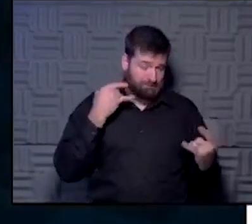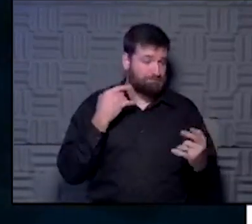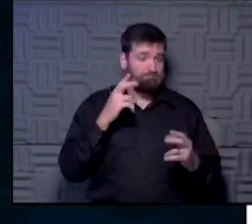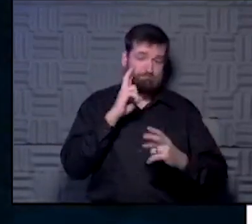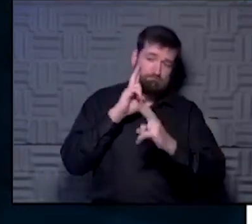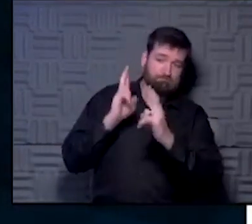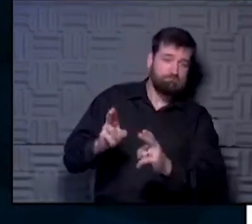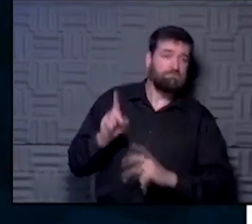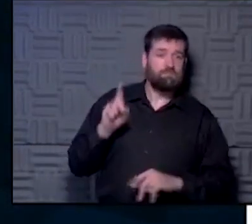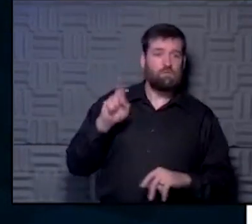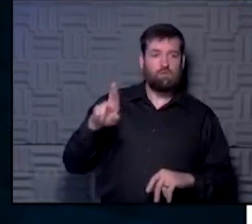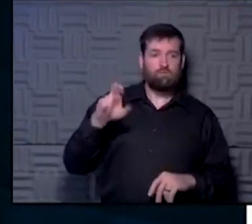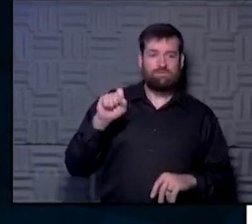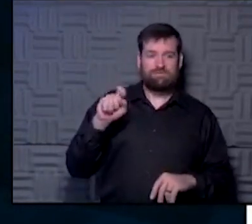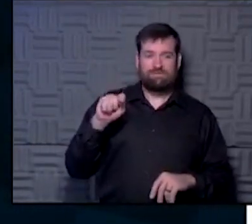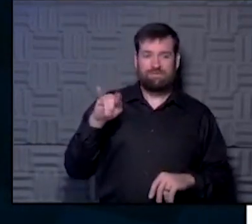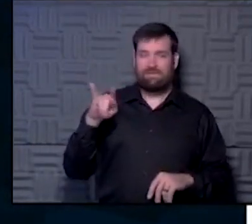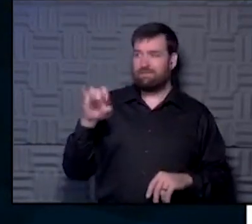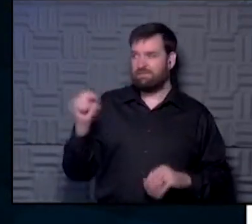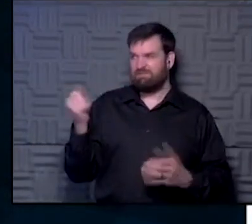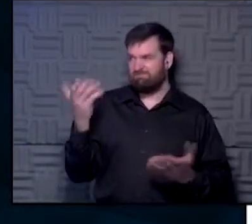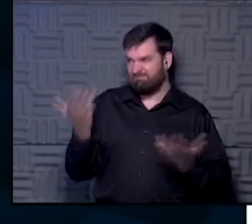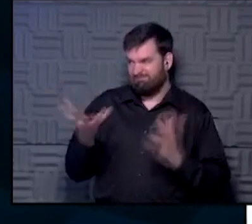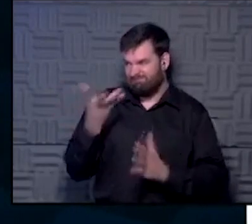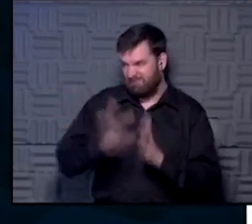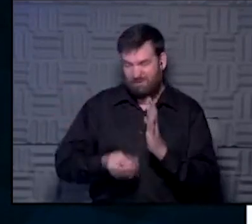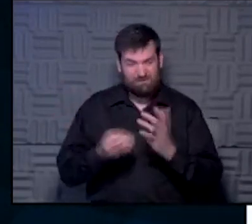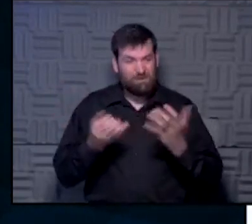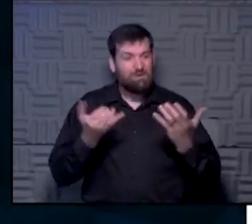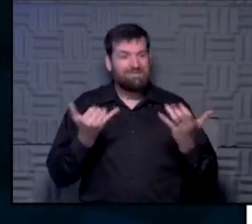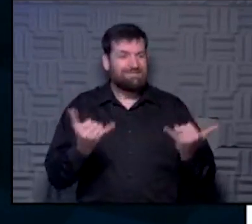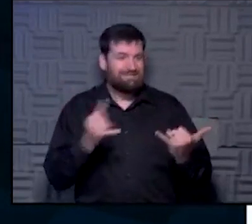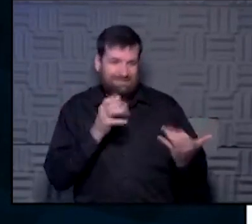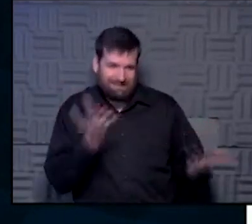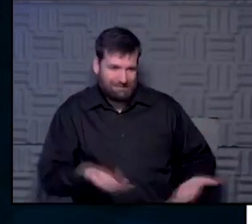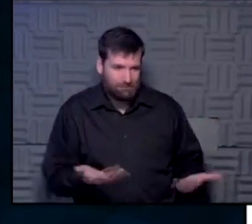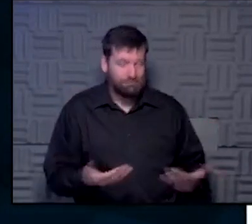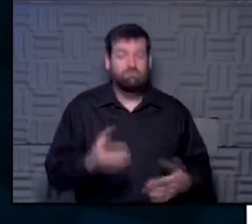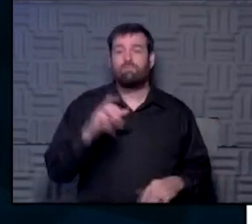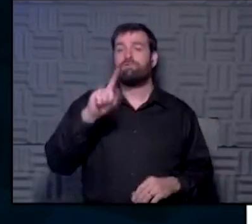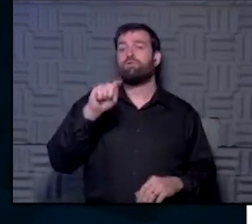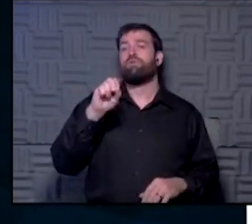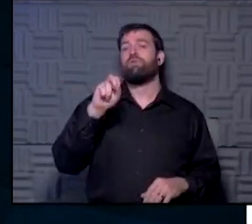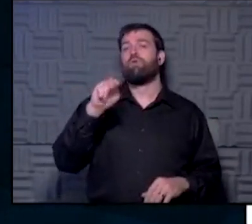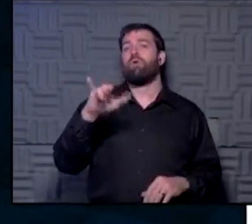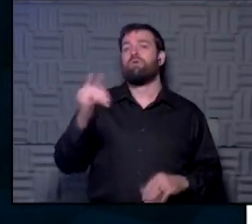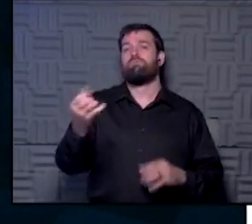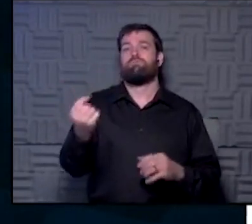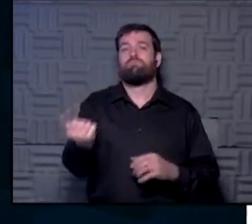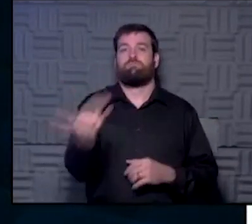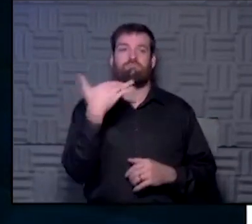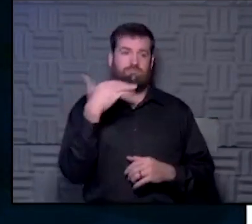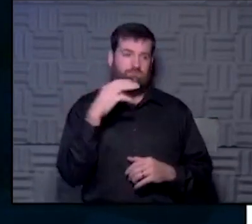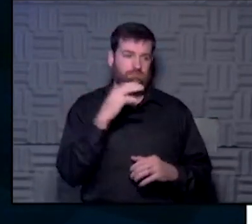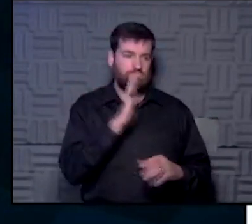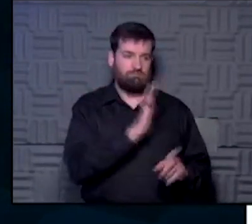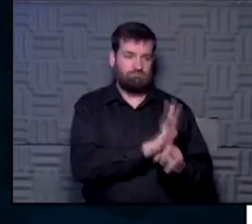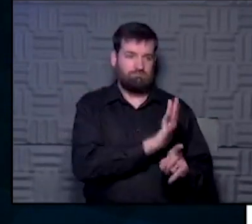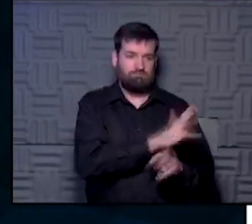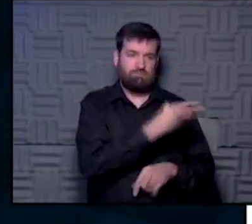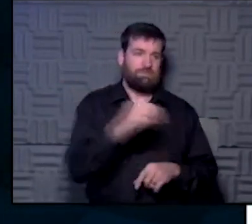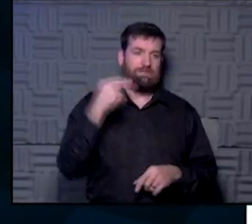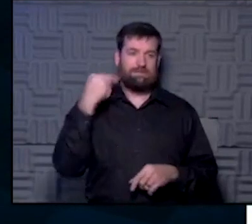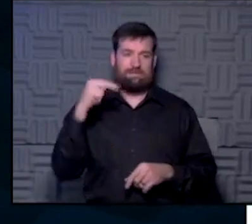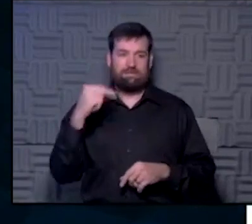of Dr. Stites, who may be gone from us this morning, but never forgotten. Tony sent this photo of his niece and writes, "We wear